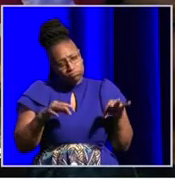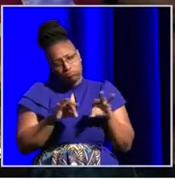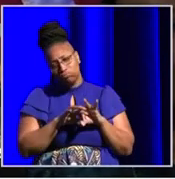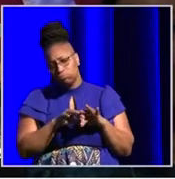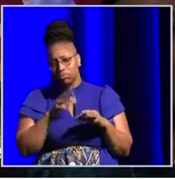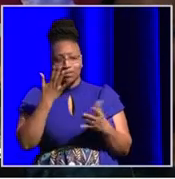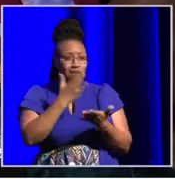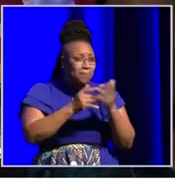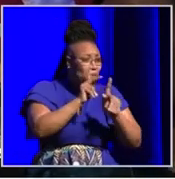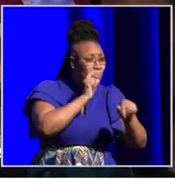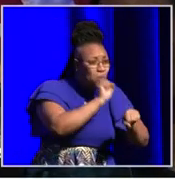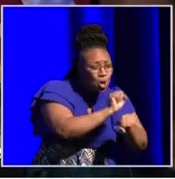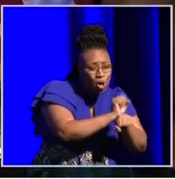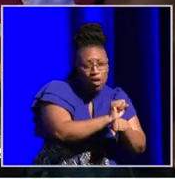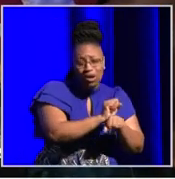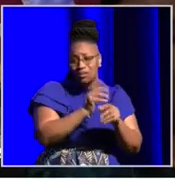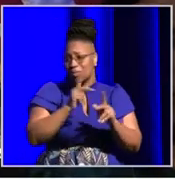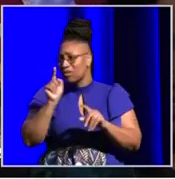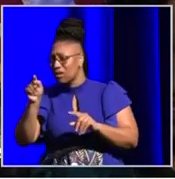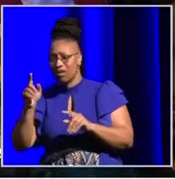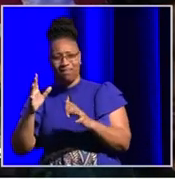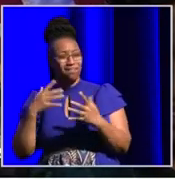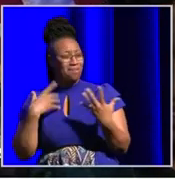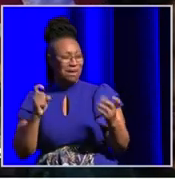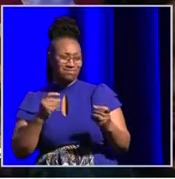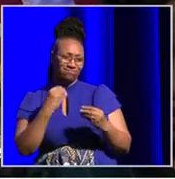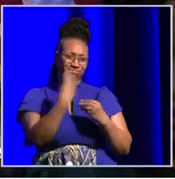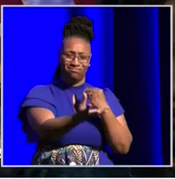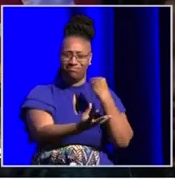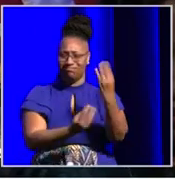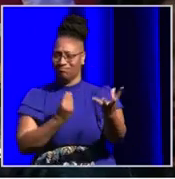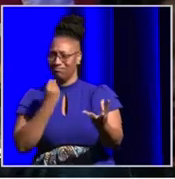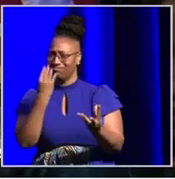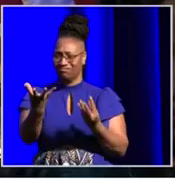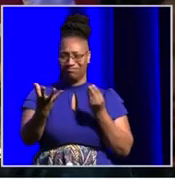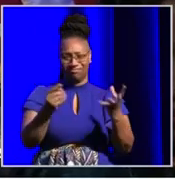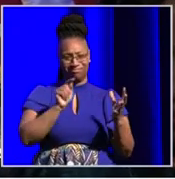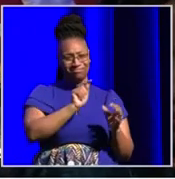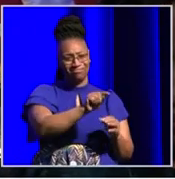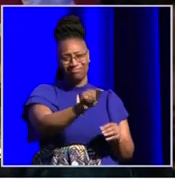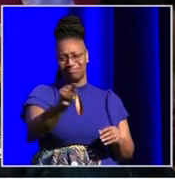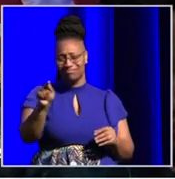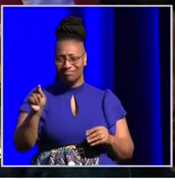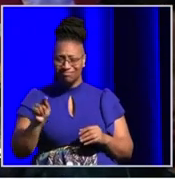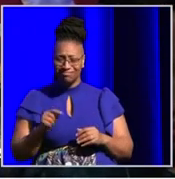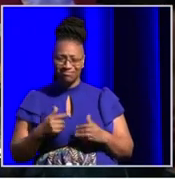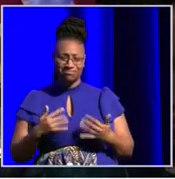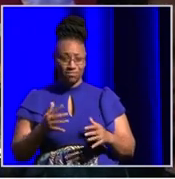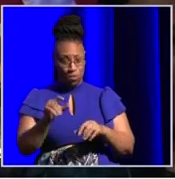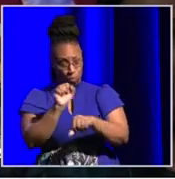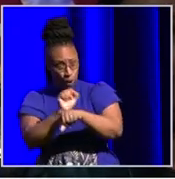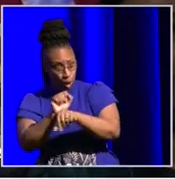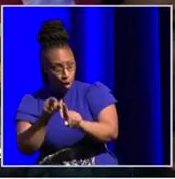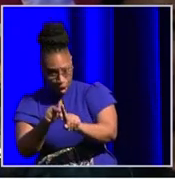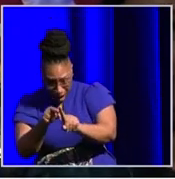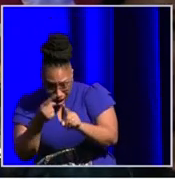essential services and opportunities for success even in today's unsettled